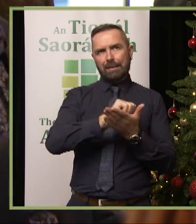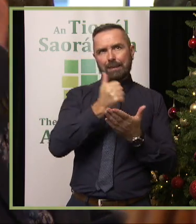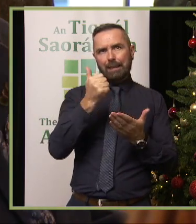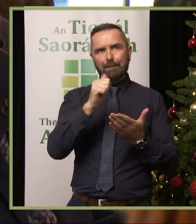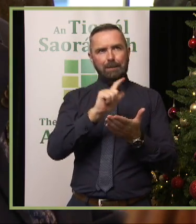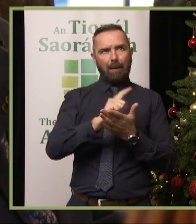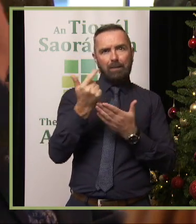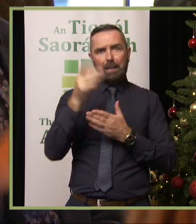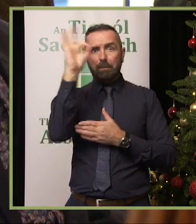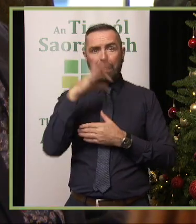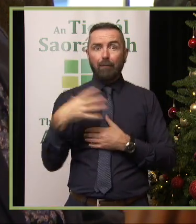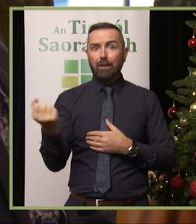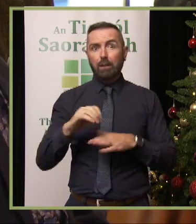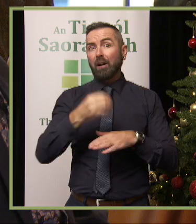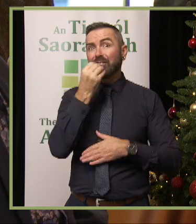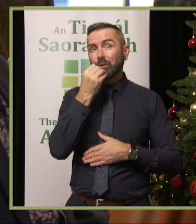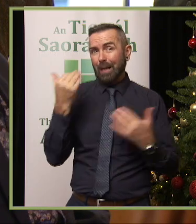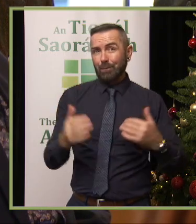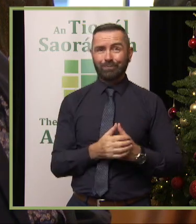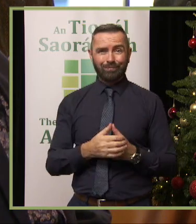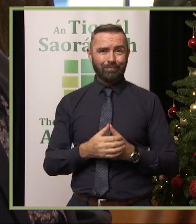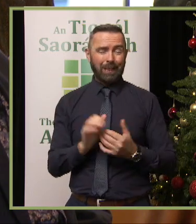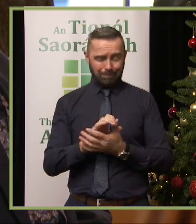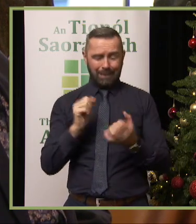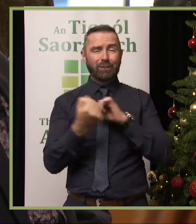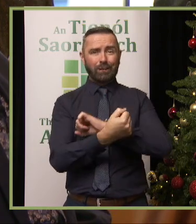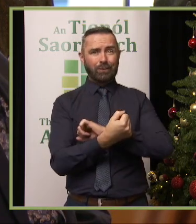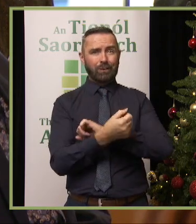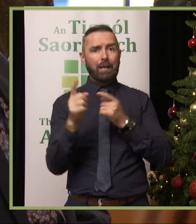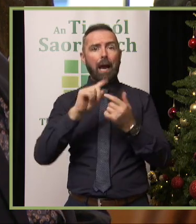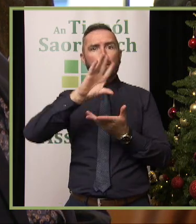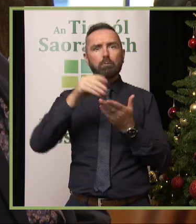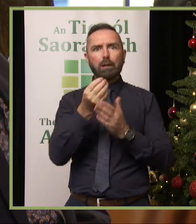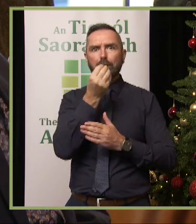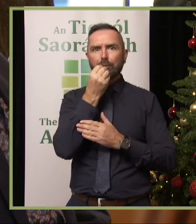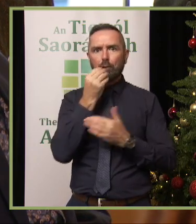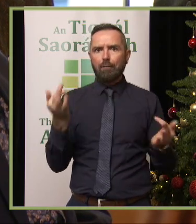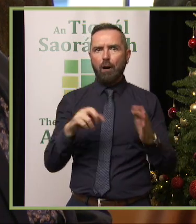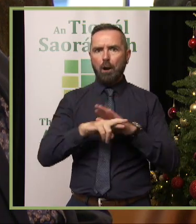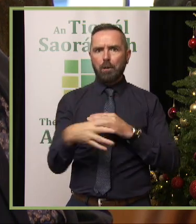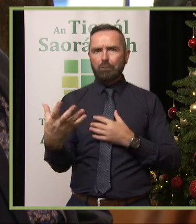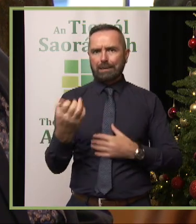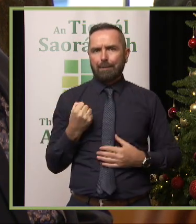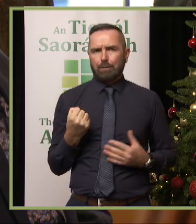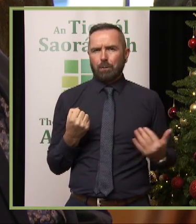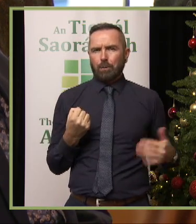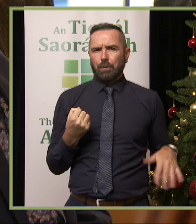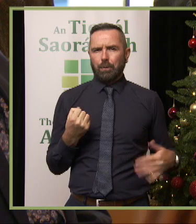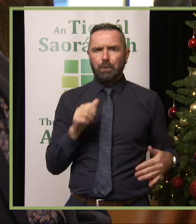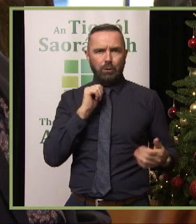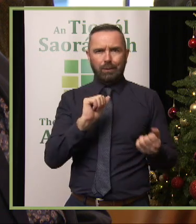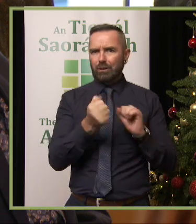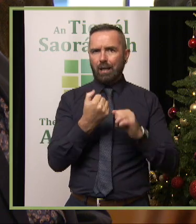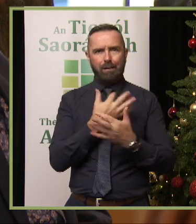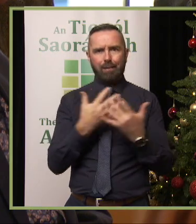17% of our income on food. So, and the price of food that the farmer is receiving hasn't changed